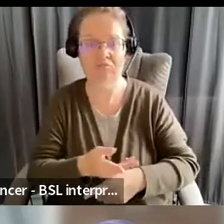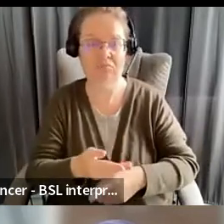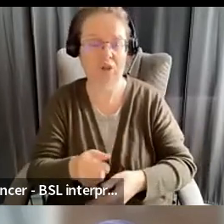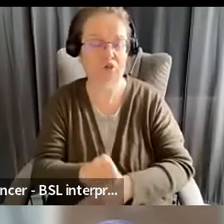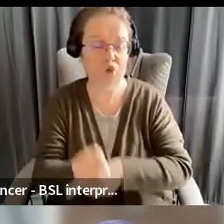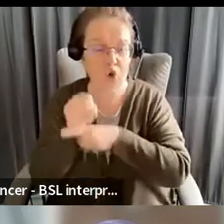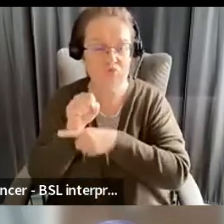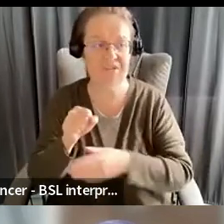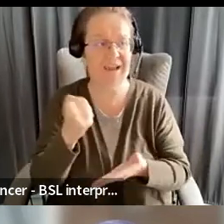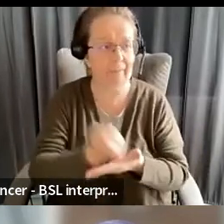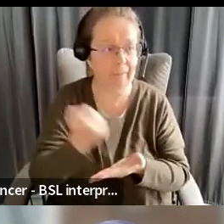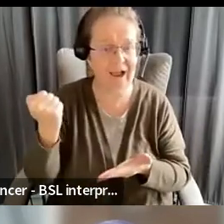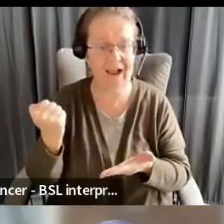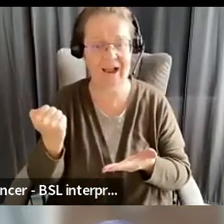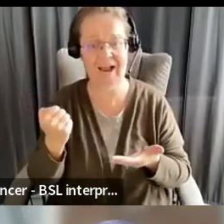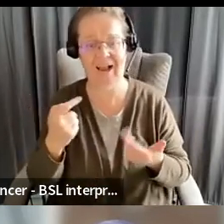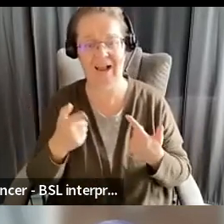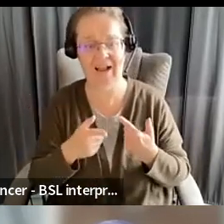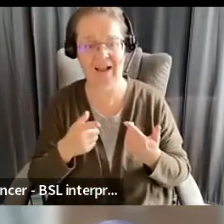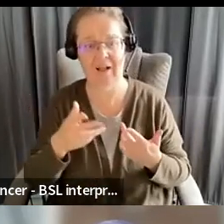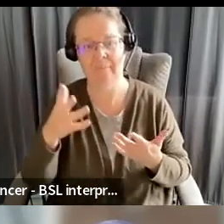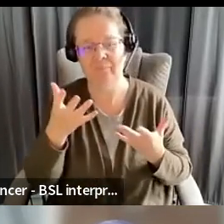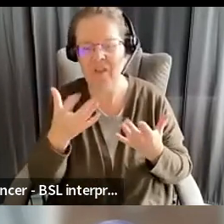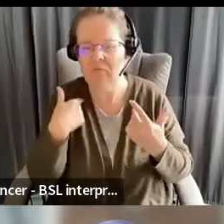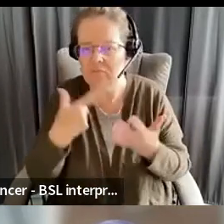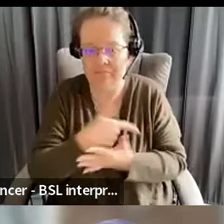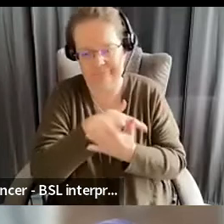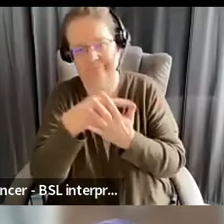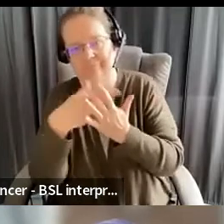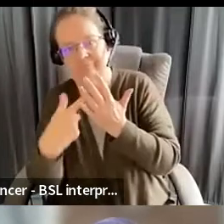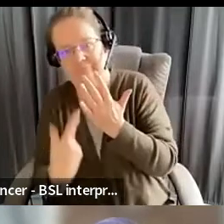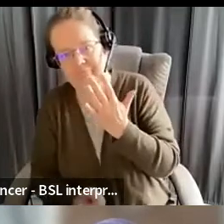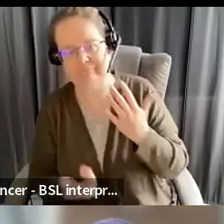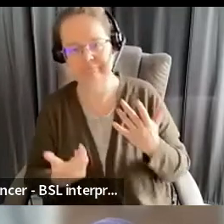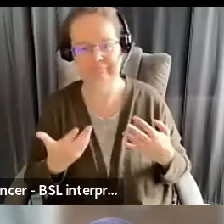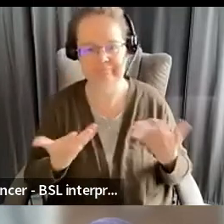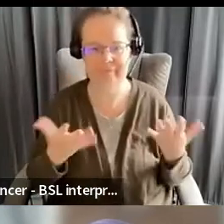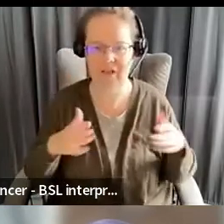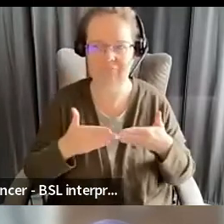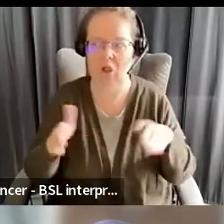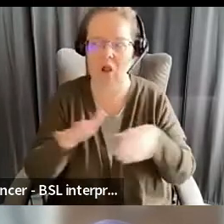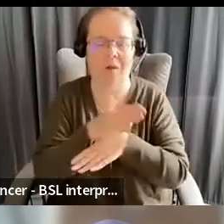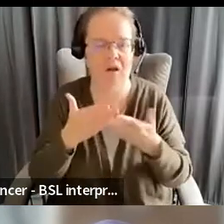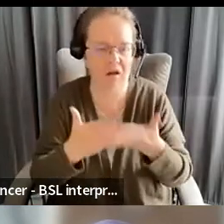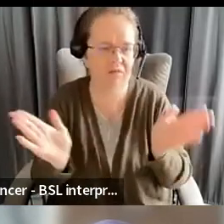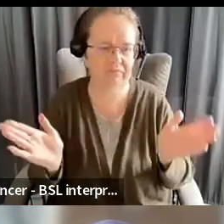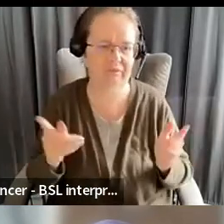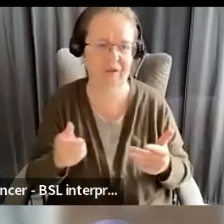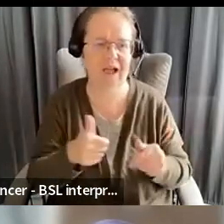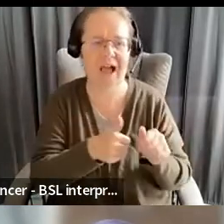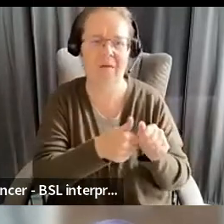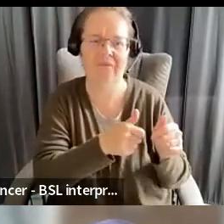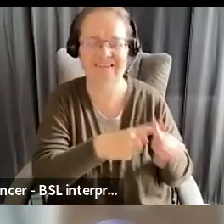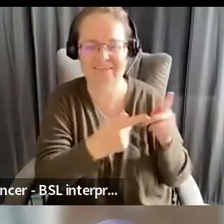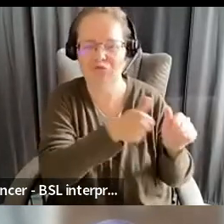government, space, defence and intelligence. So, you know, we cover a very broad range of industry